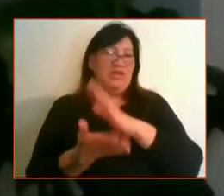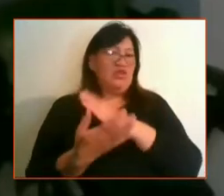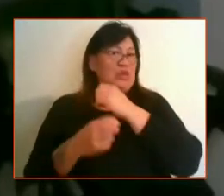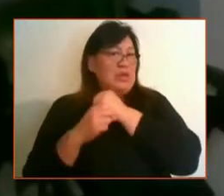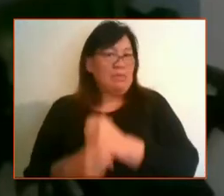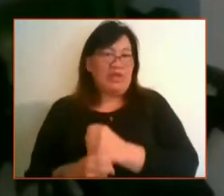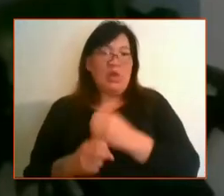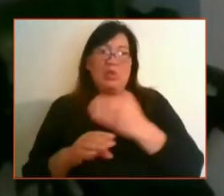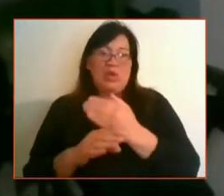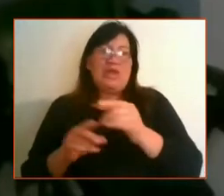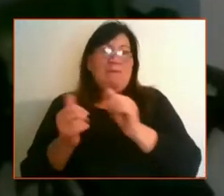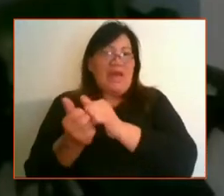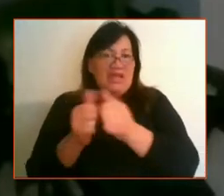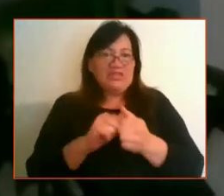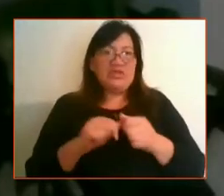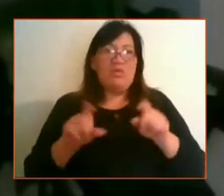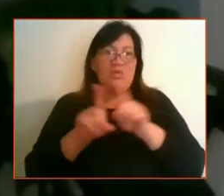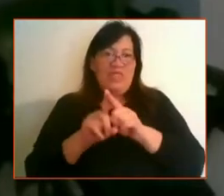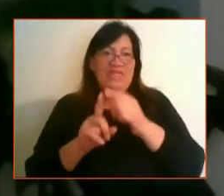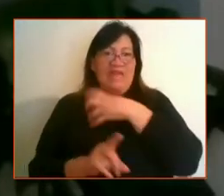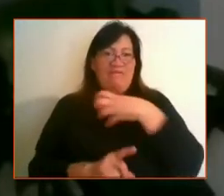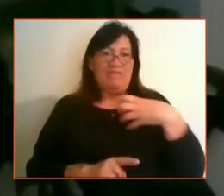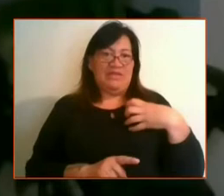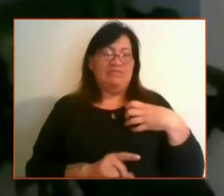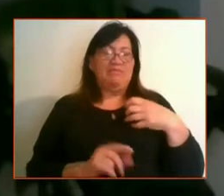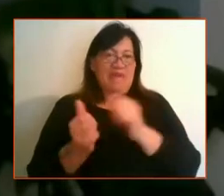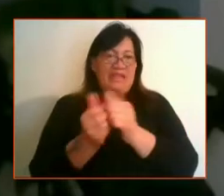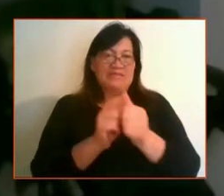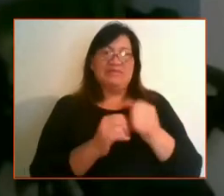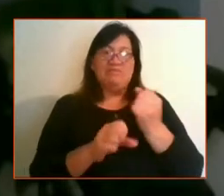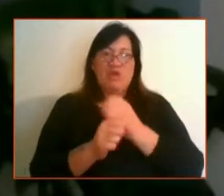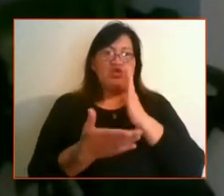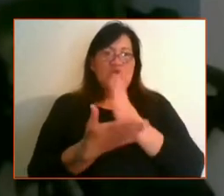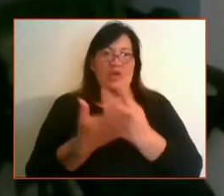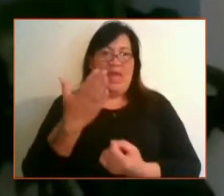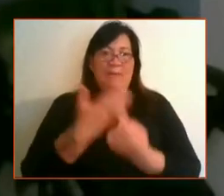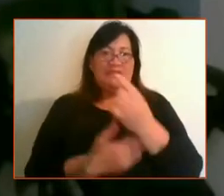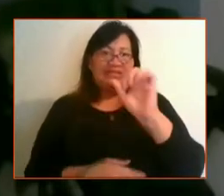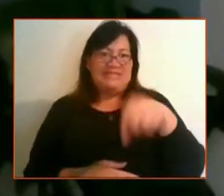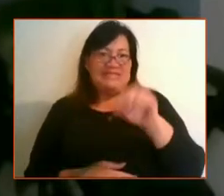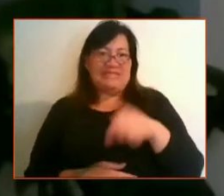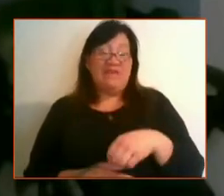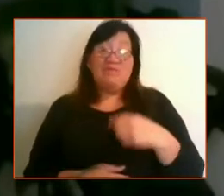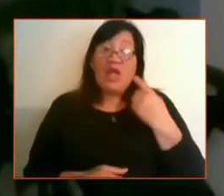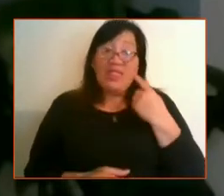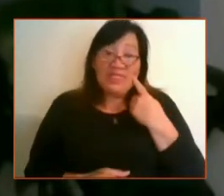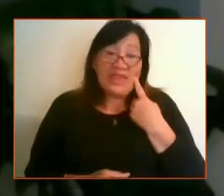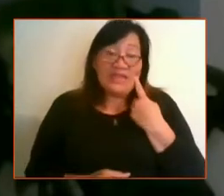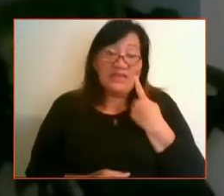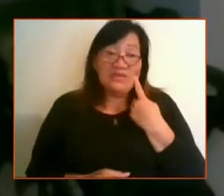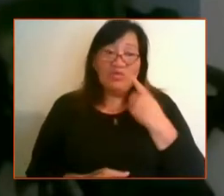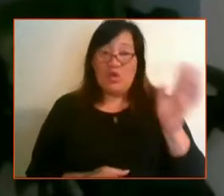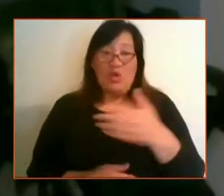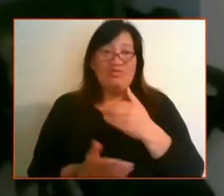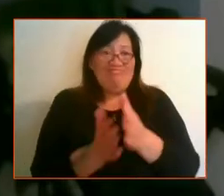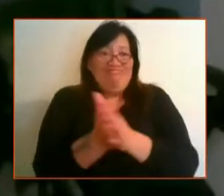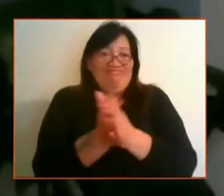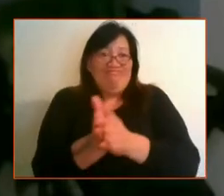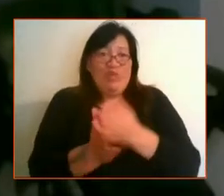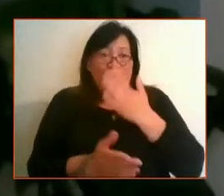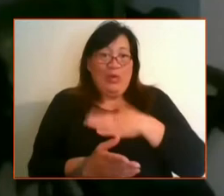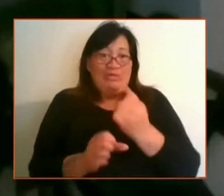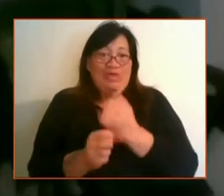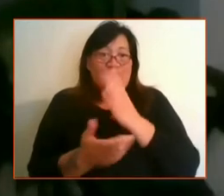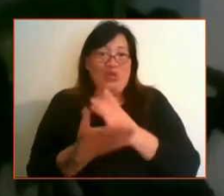working in partnership with our government partners to make that happen. And I do think that there is the appetite to do so. Okay,